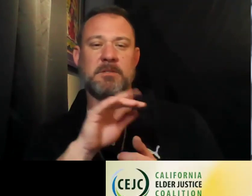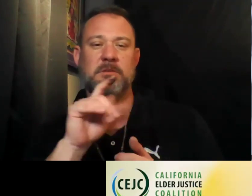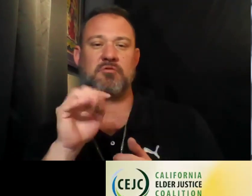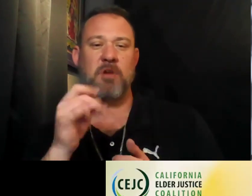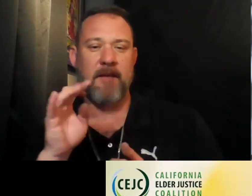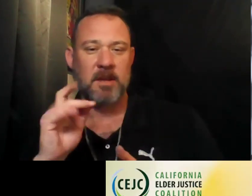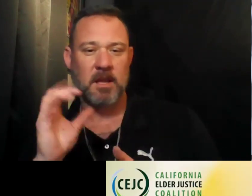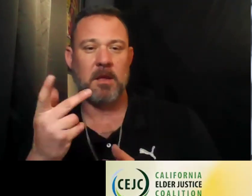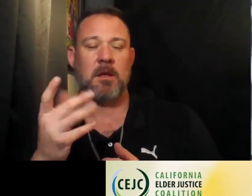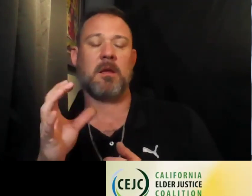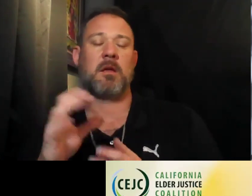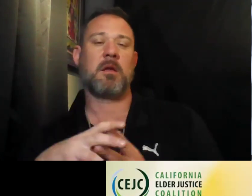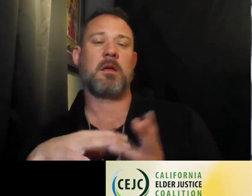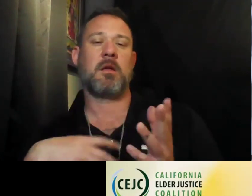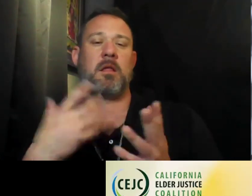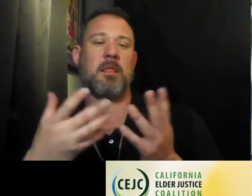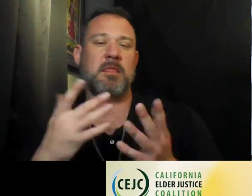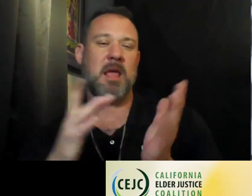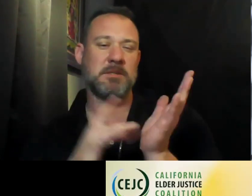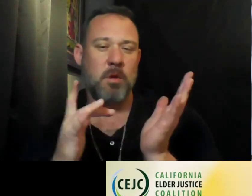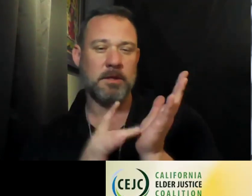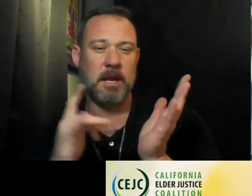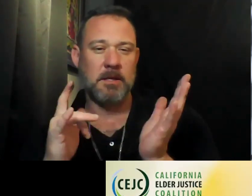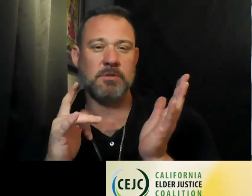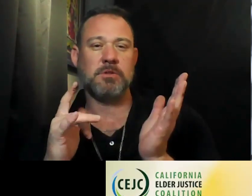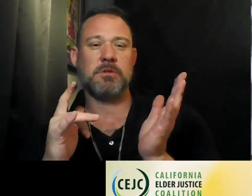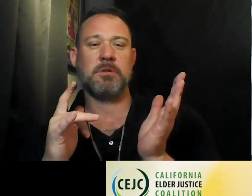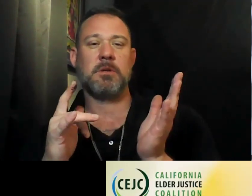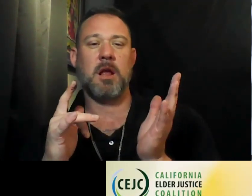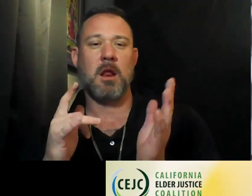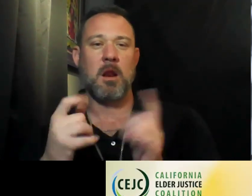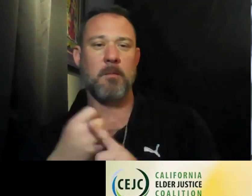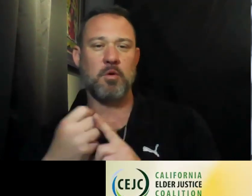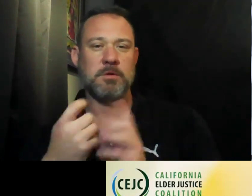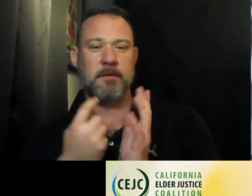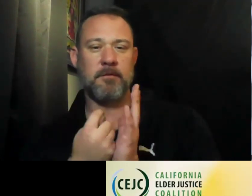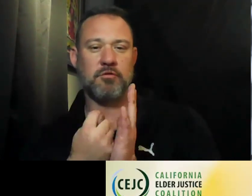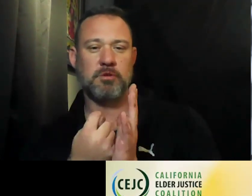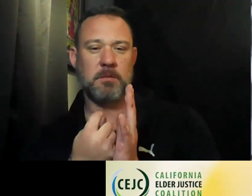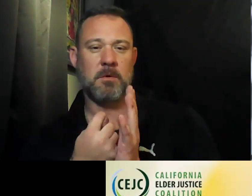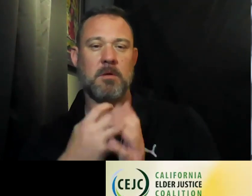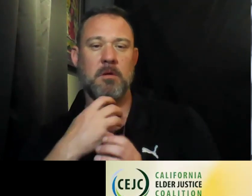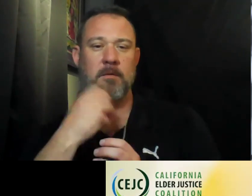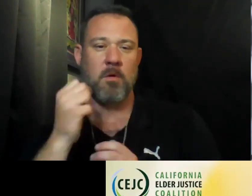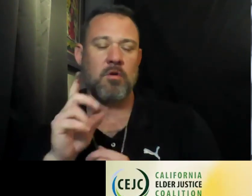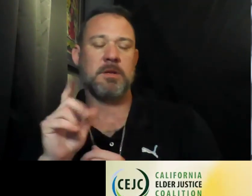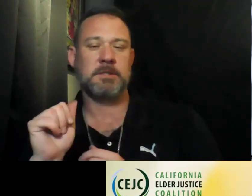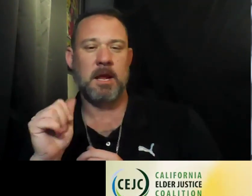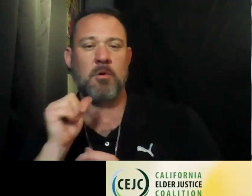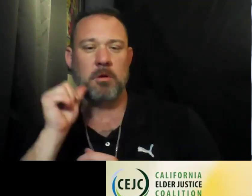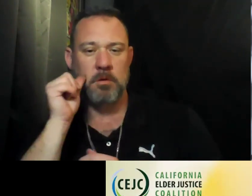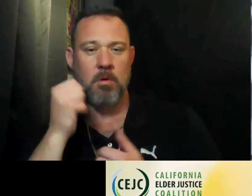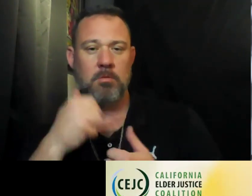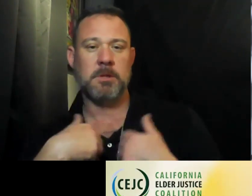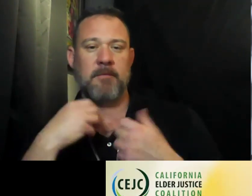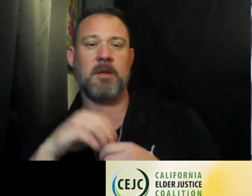the issue of exploitation and abusive treatment of older and disabled adults living